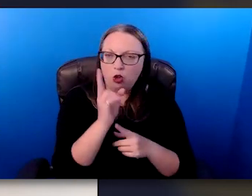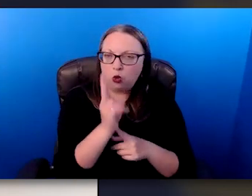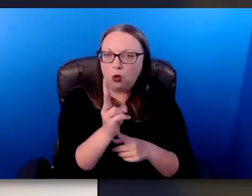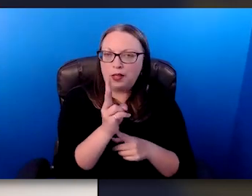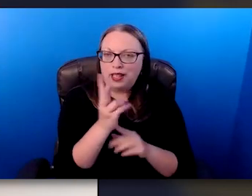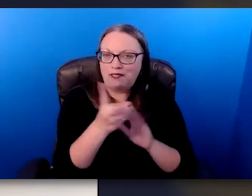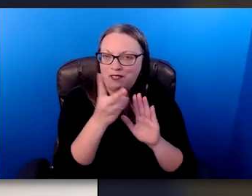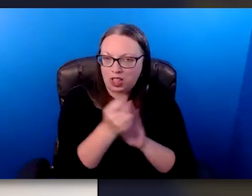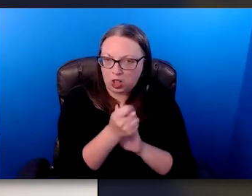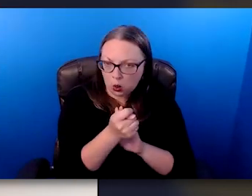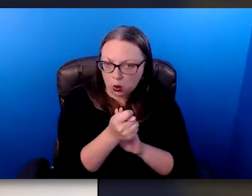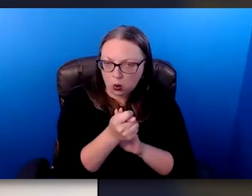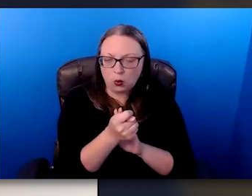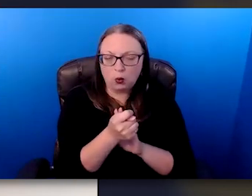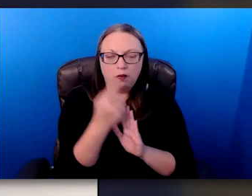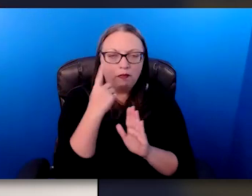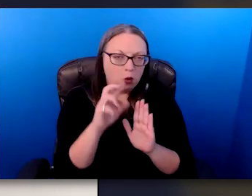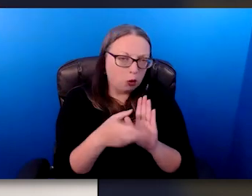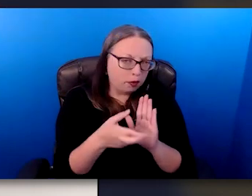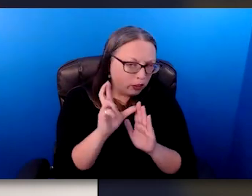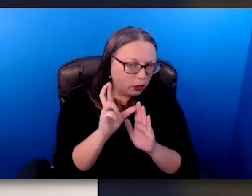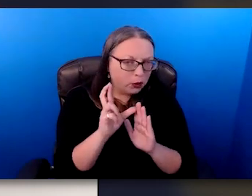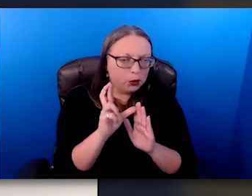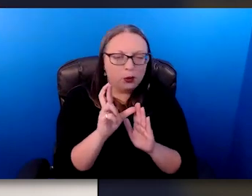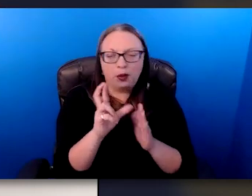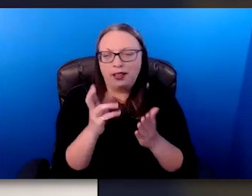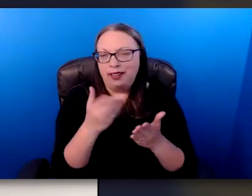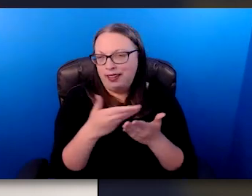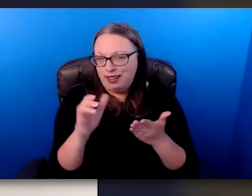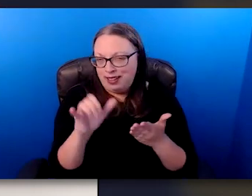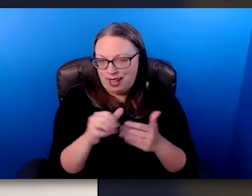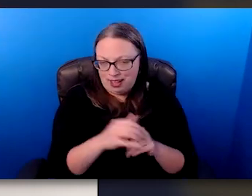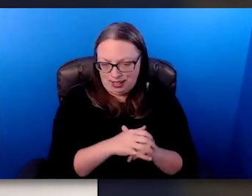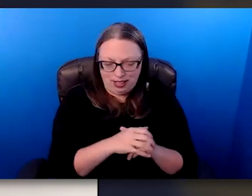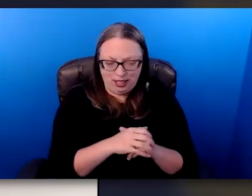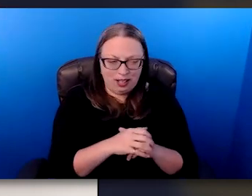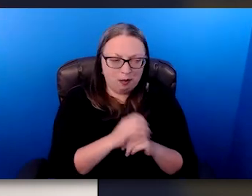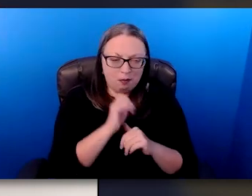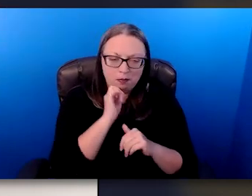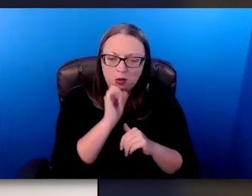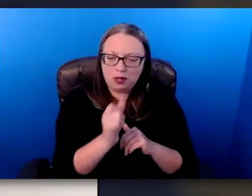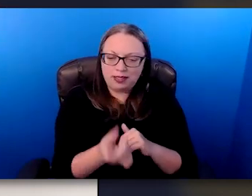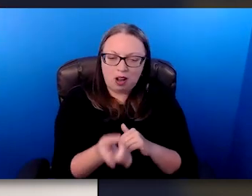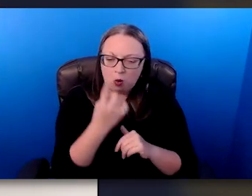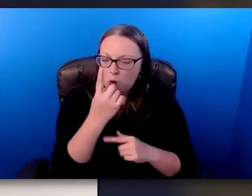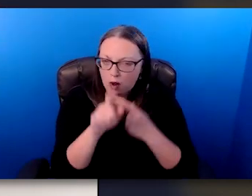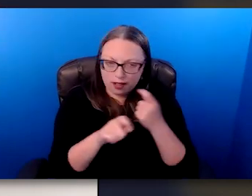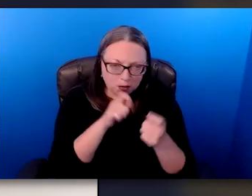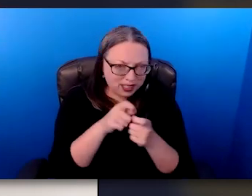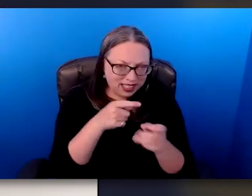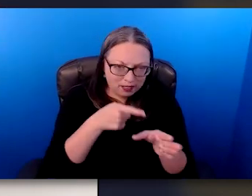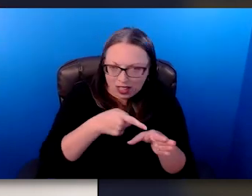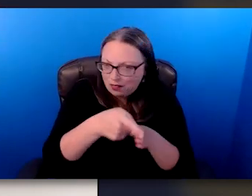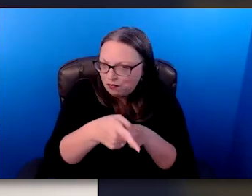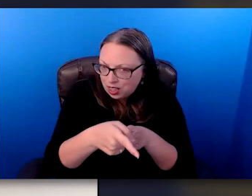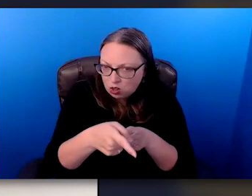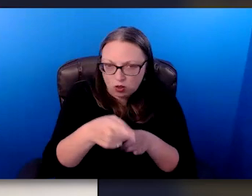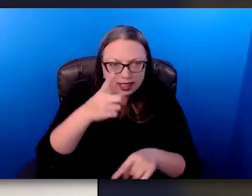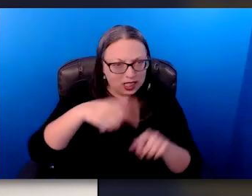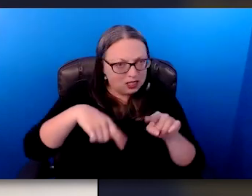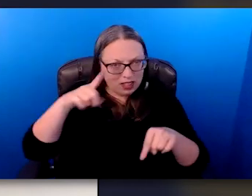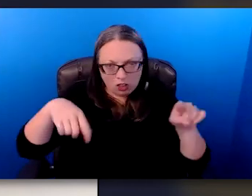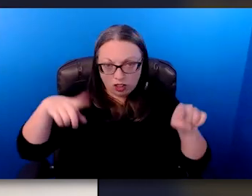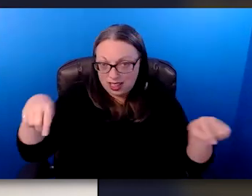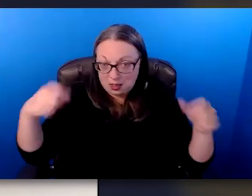to review, things like that. So I wouldn't say that it's one particular field. I think it's very varied across fields